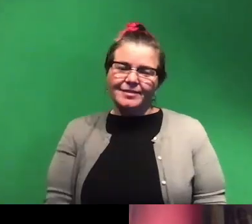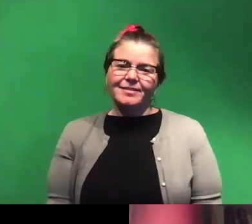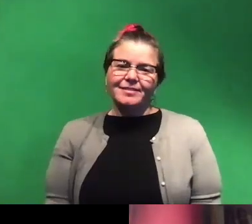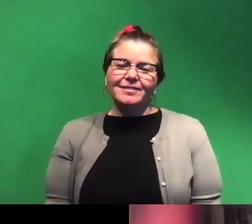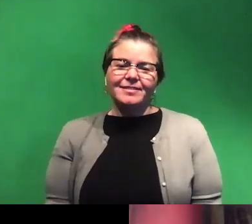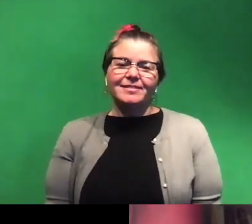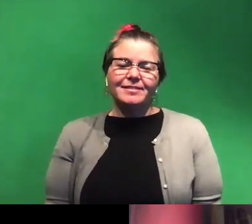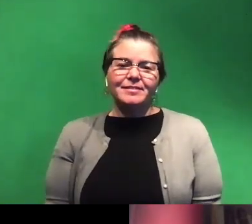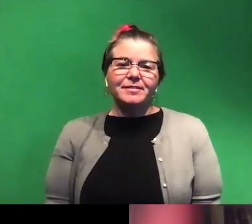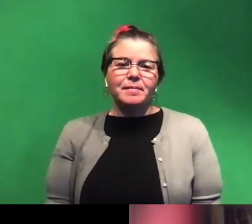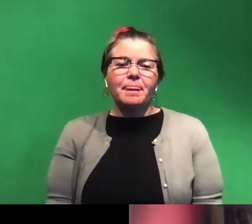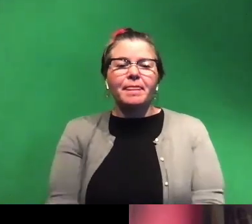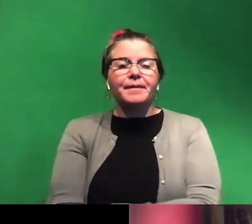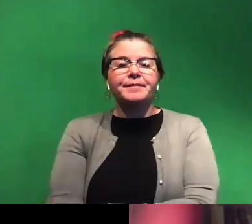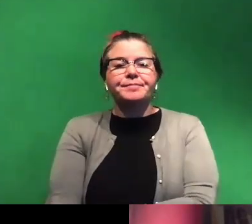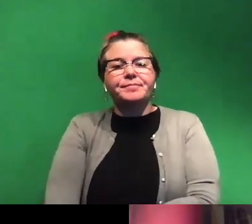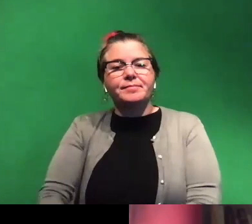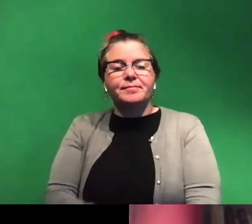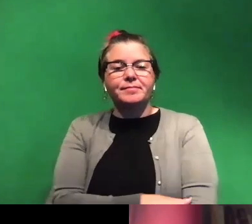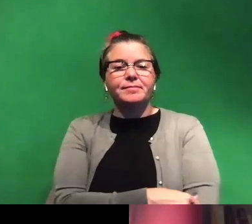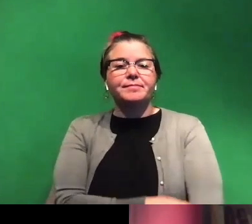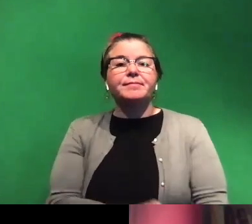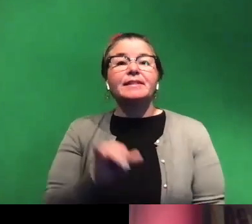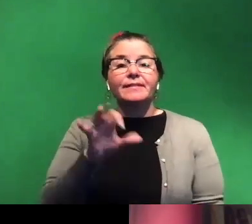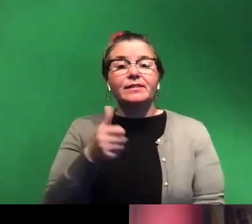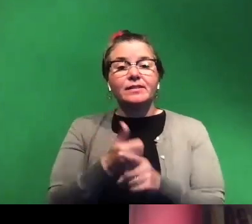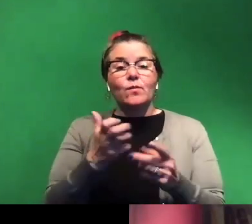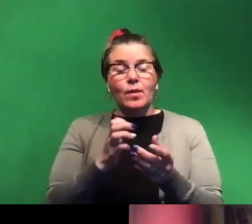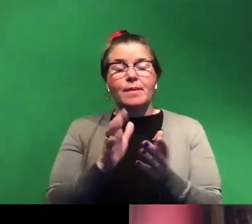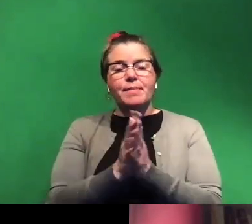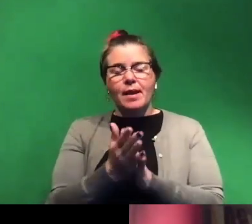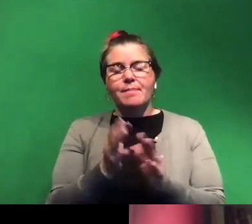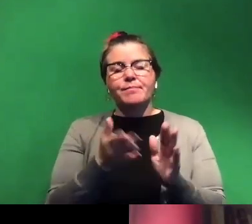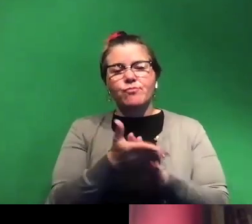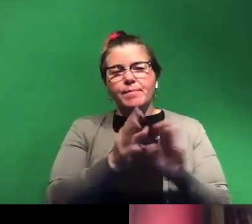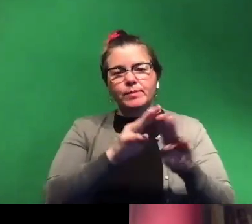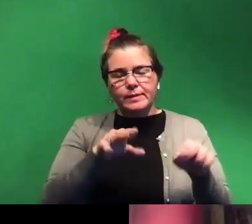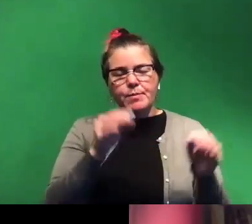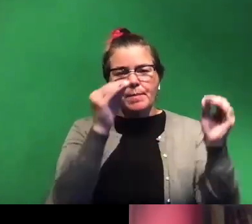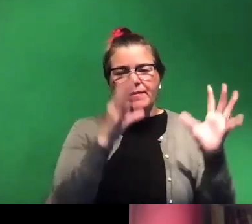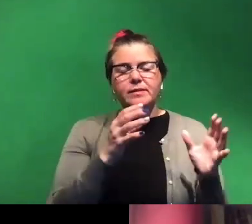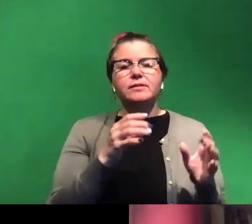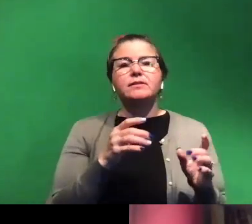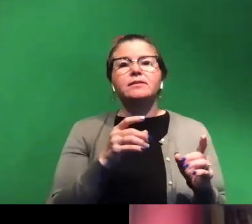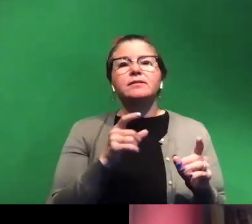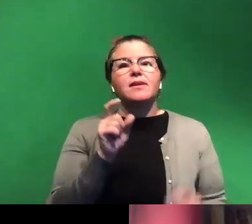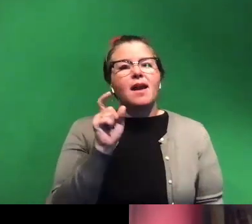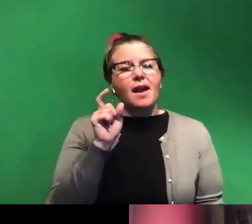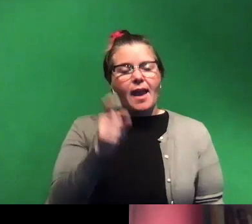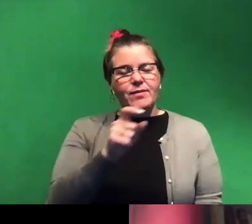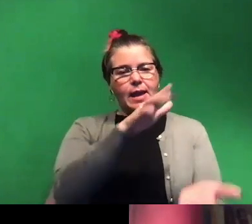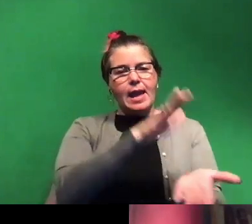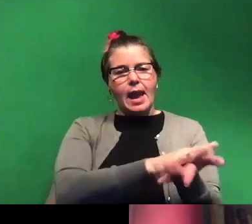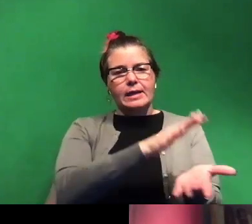monsters. But you can't, if you want to be something like a curator or a professor, then you more or less have to go the academic